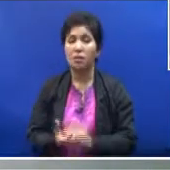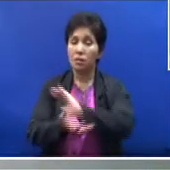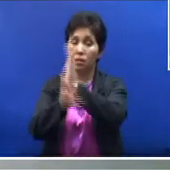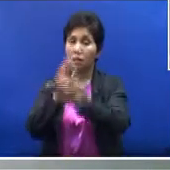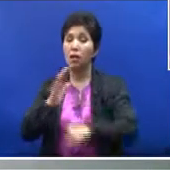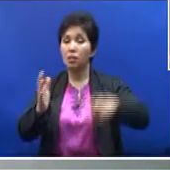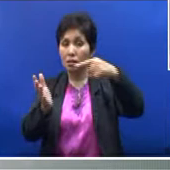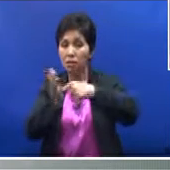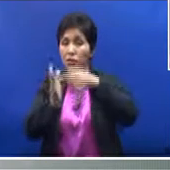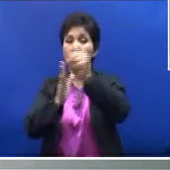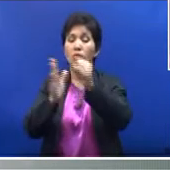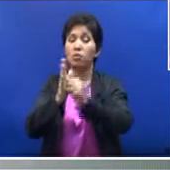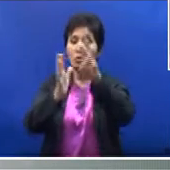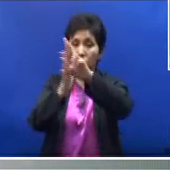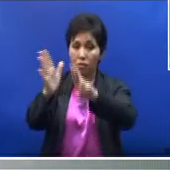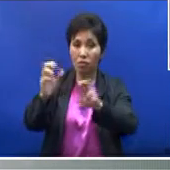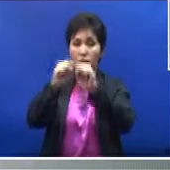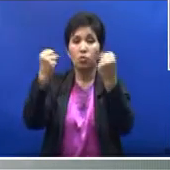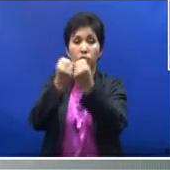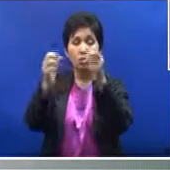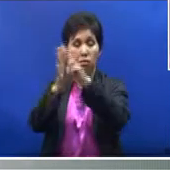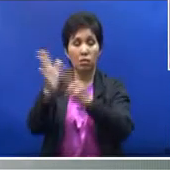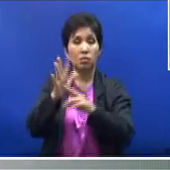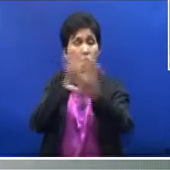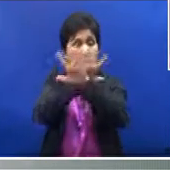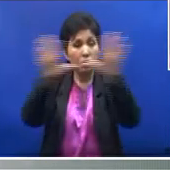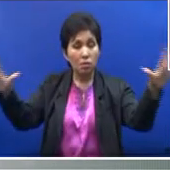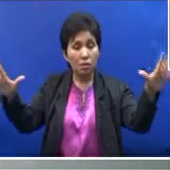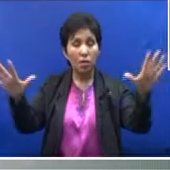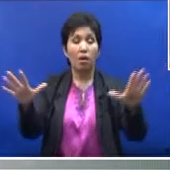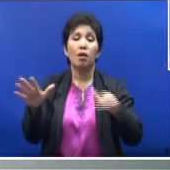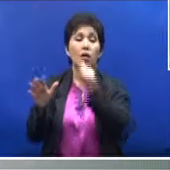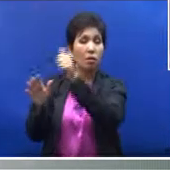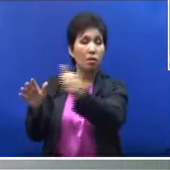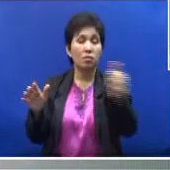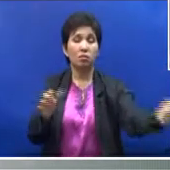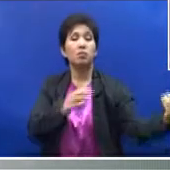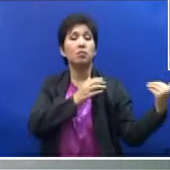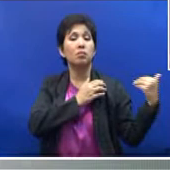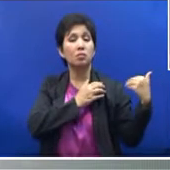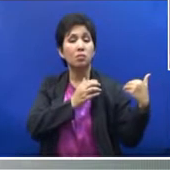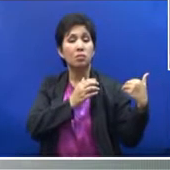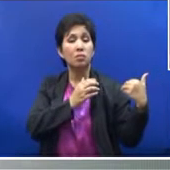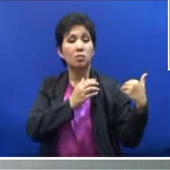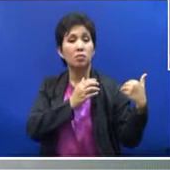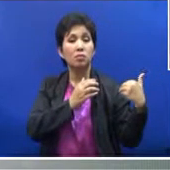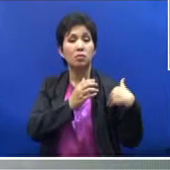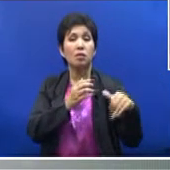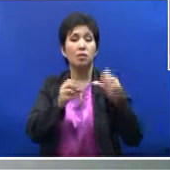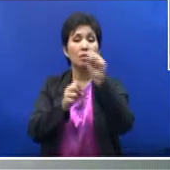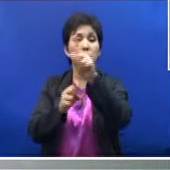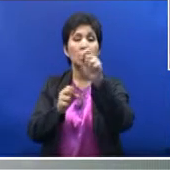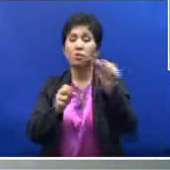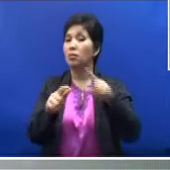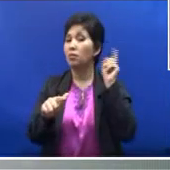And this social rule ensures that everybody is clear about his position and status within his kin group, and nobody